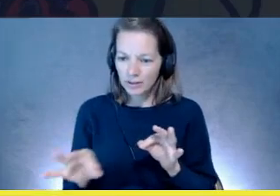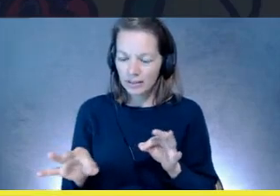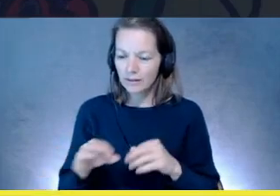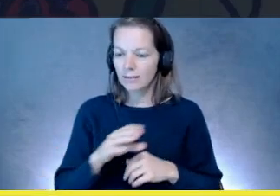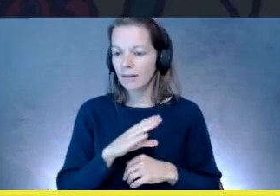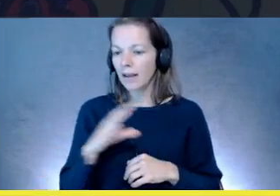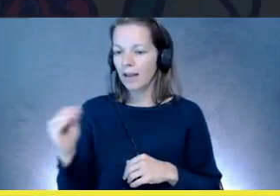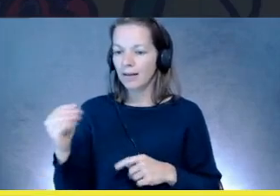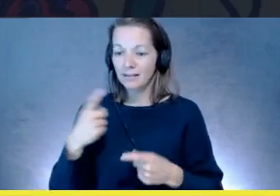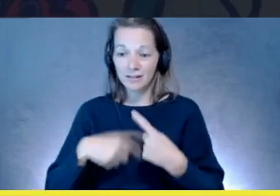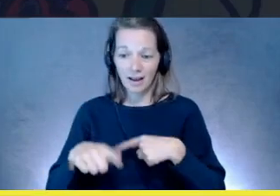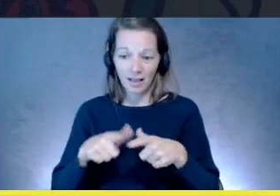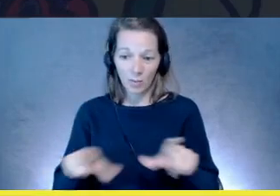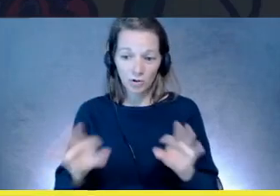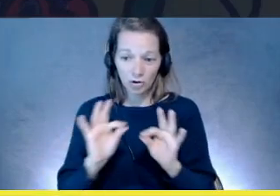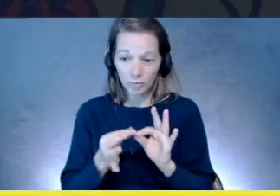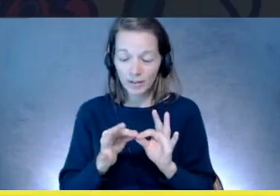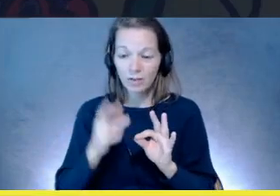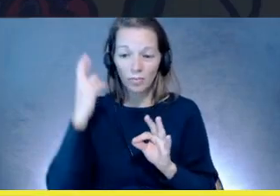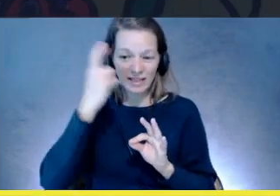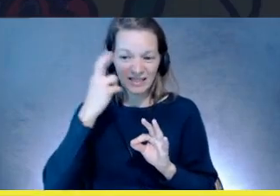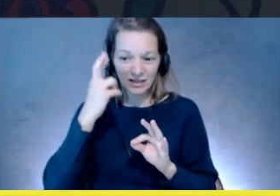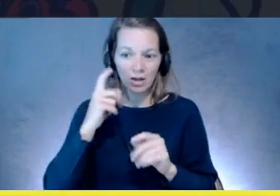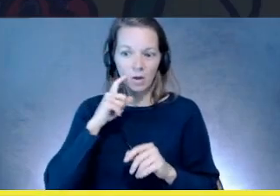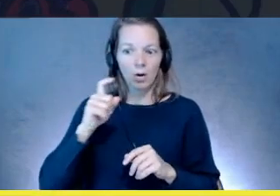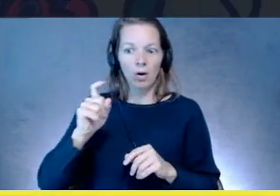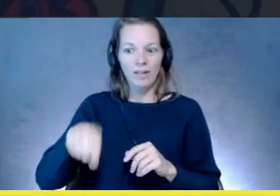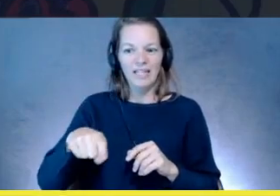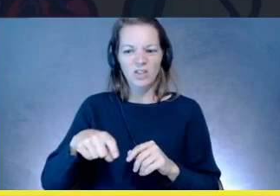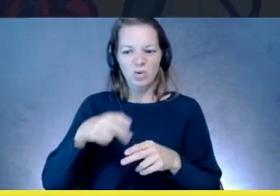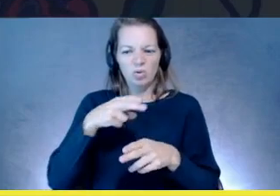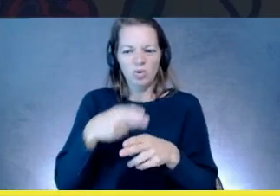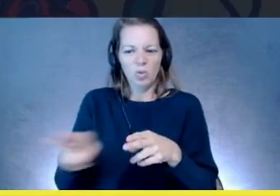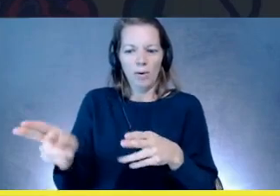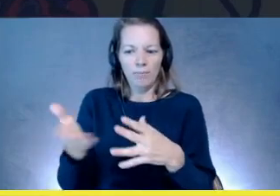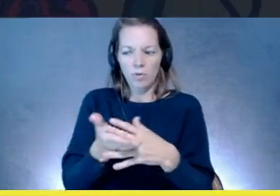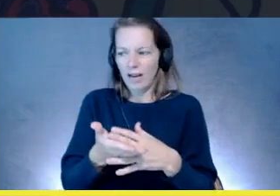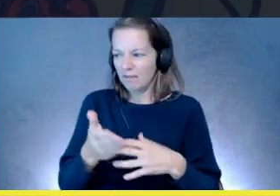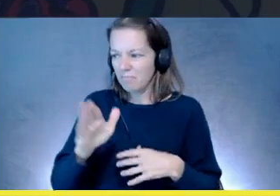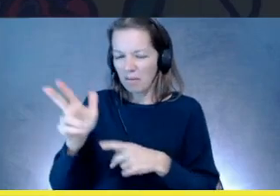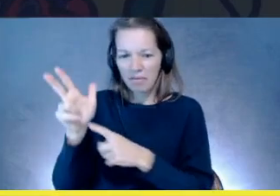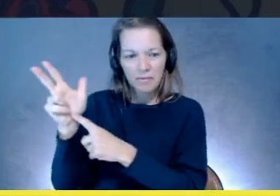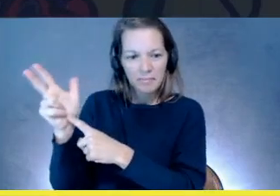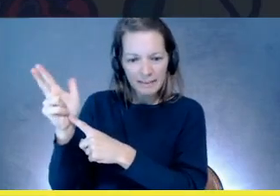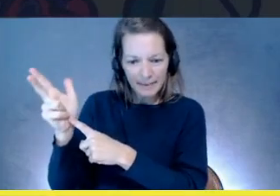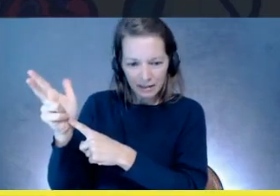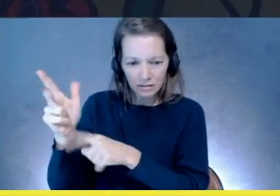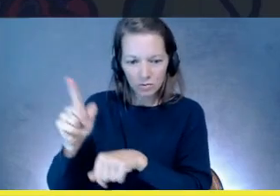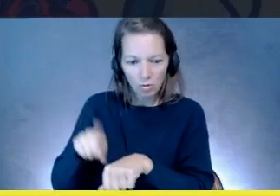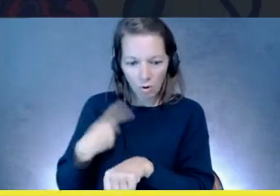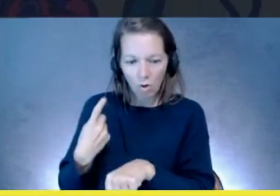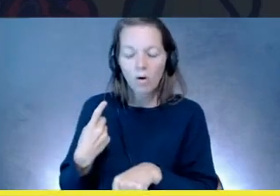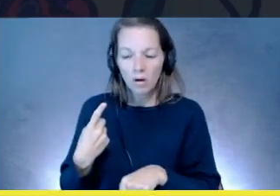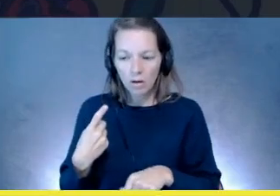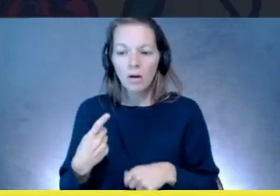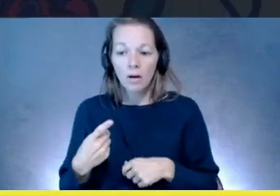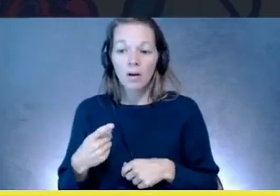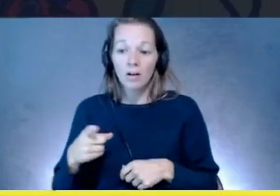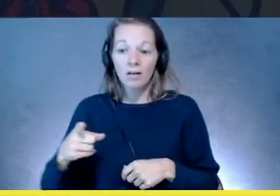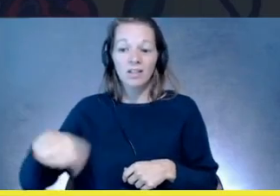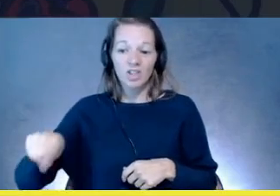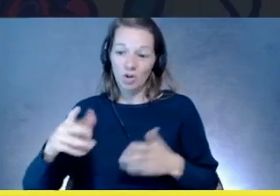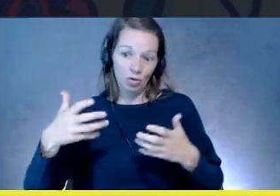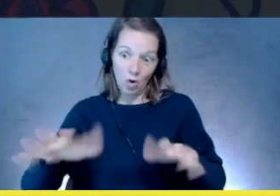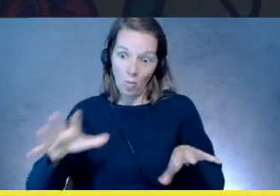sign language interpretation reasons, we need to take a short break. It'll just be about 3 minutes long. I assure you in the audience, you don't want to